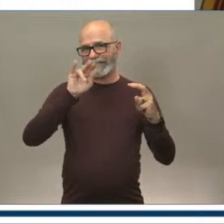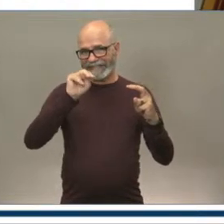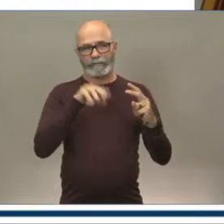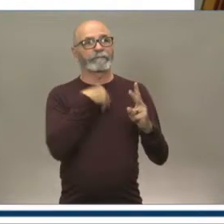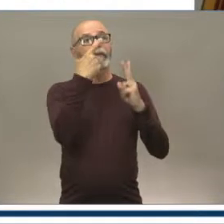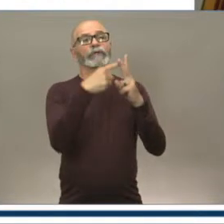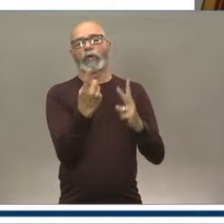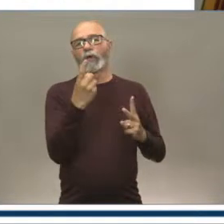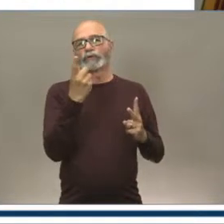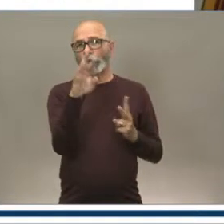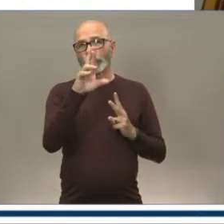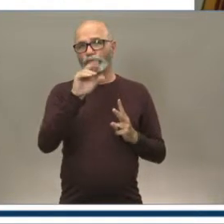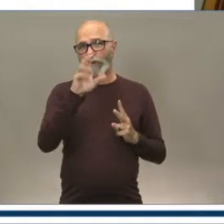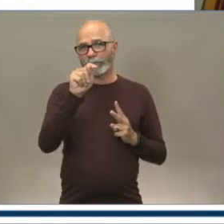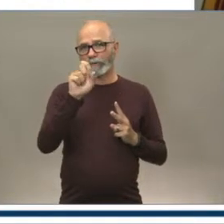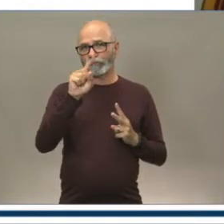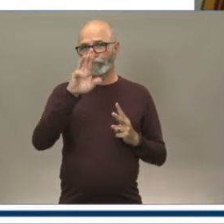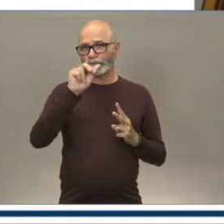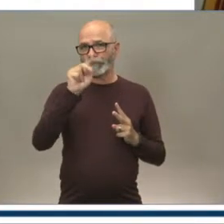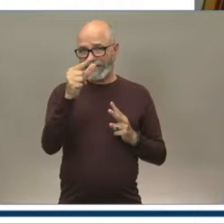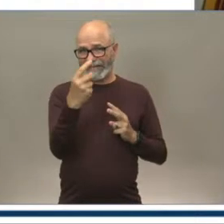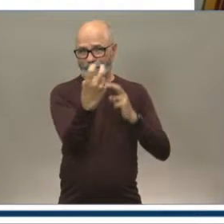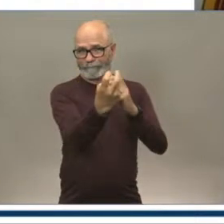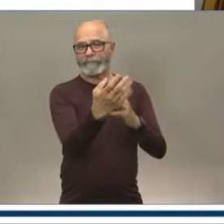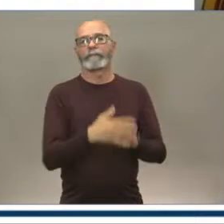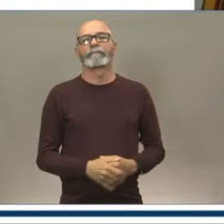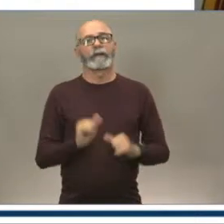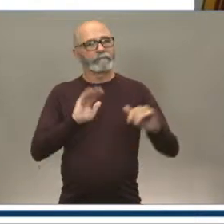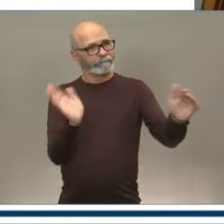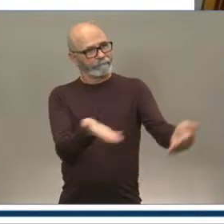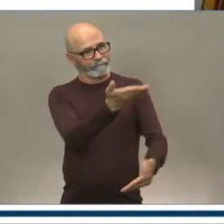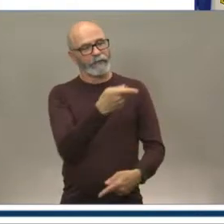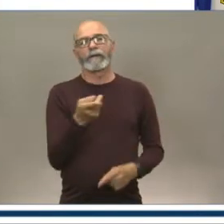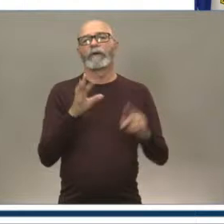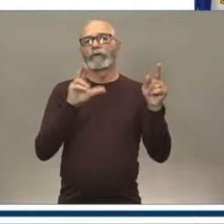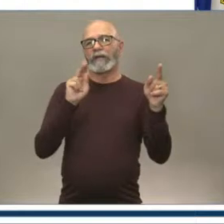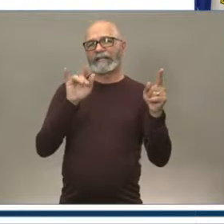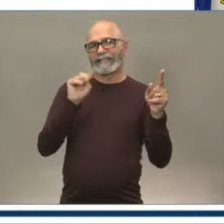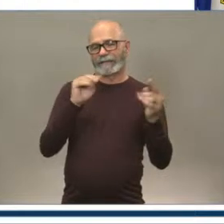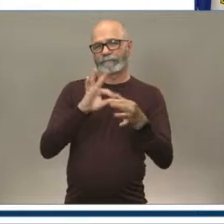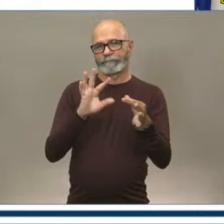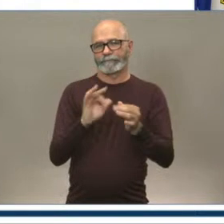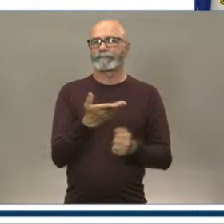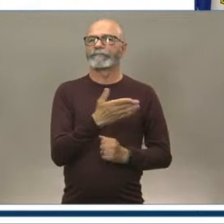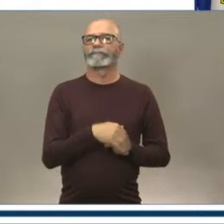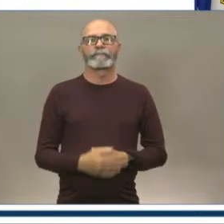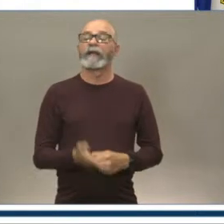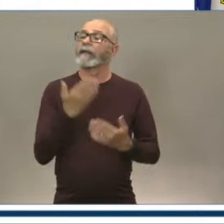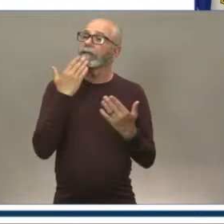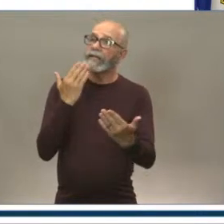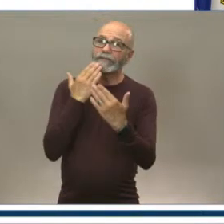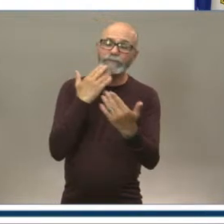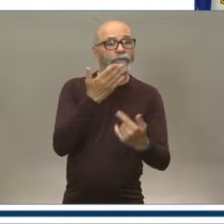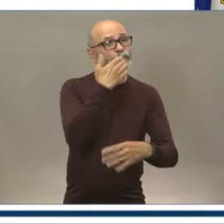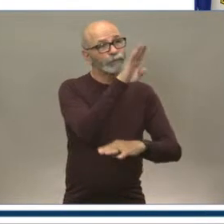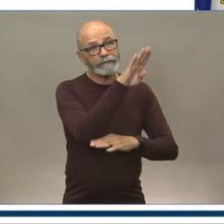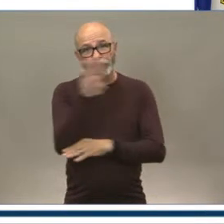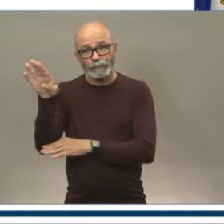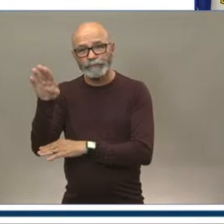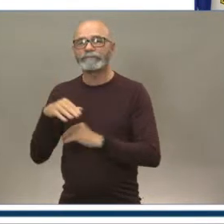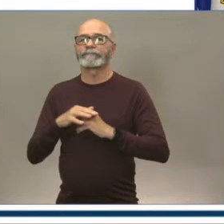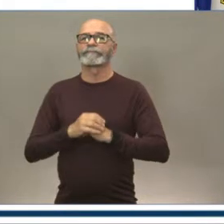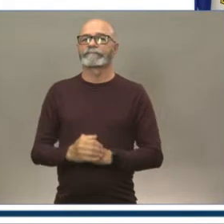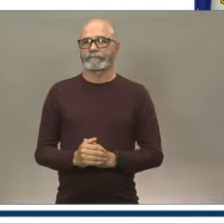Rankin, and Nova Scotia's Chief Medical Officer of Health, Dr. Robert Strang. Go ahead, Premier. Thank you, Christy. Good afternoon, everyone.